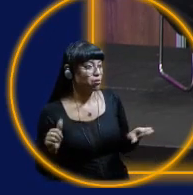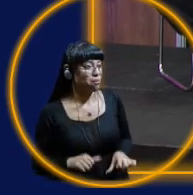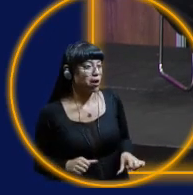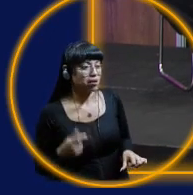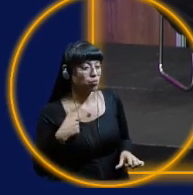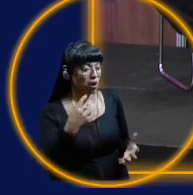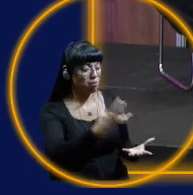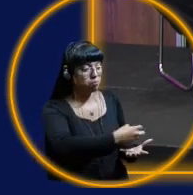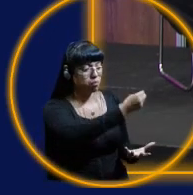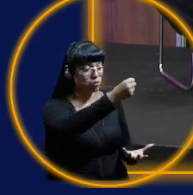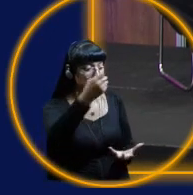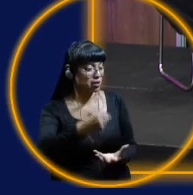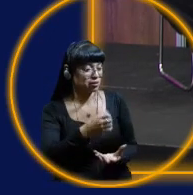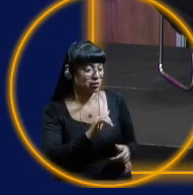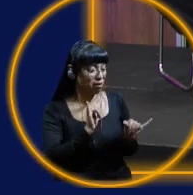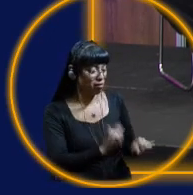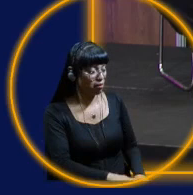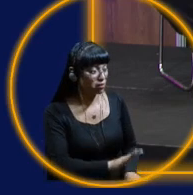world?